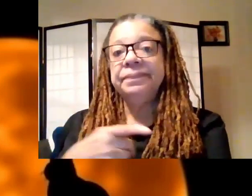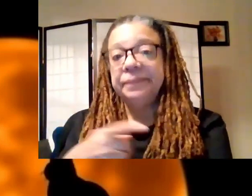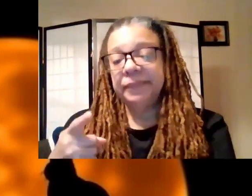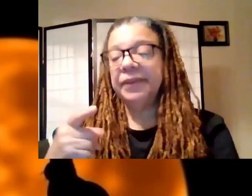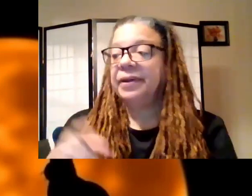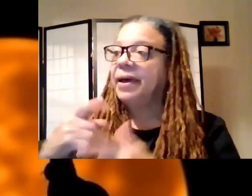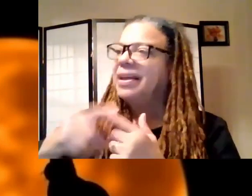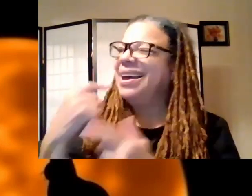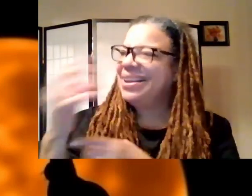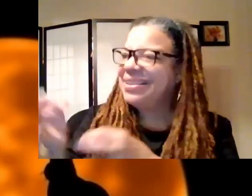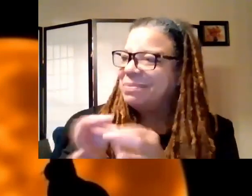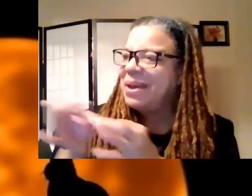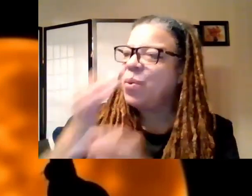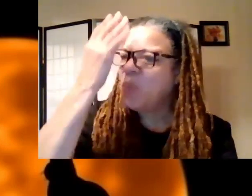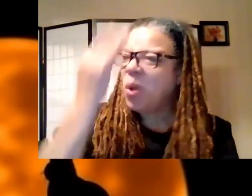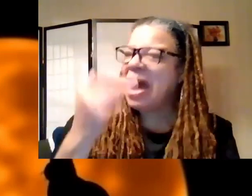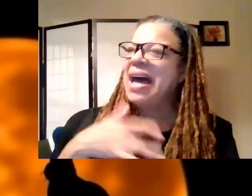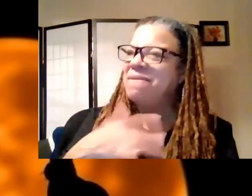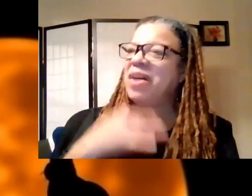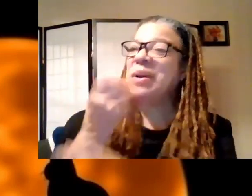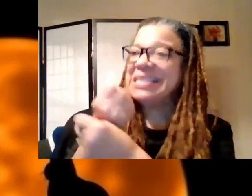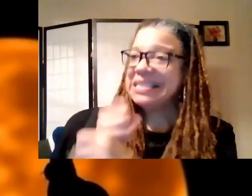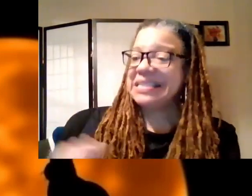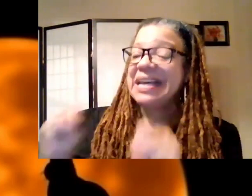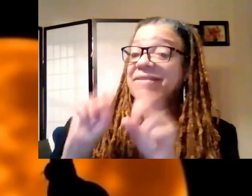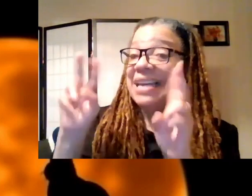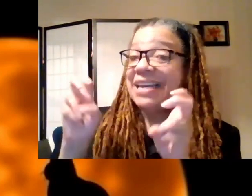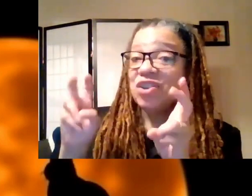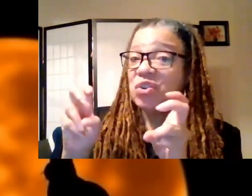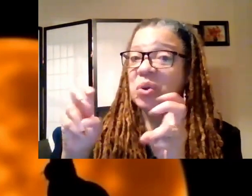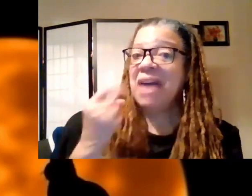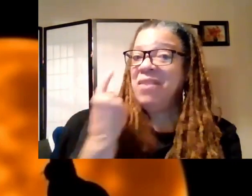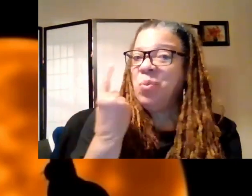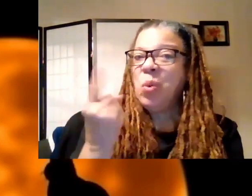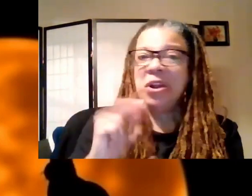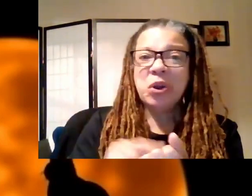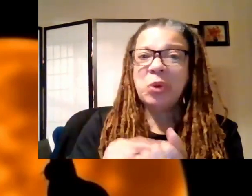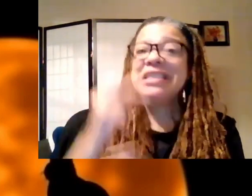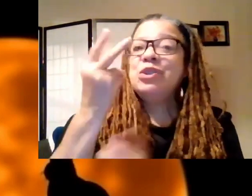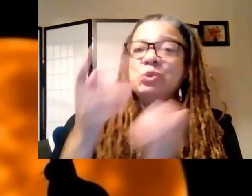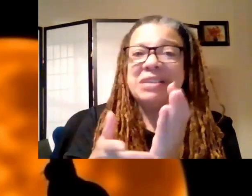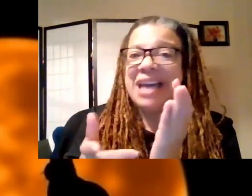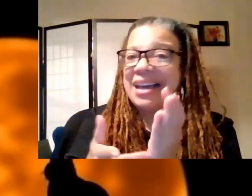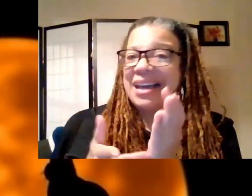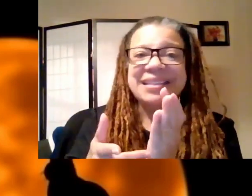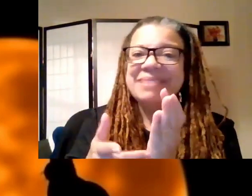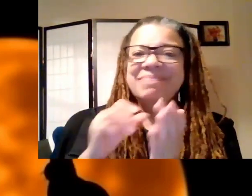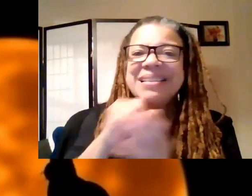I pointed out why I felt it was a safety issue, only having 1 nurse and 2 techs.